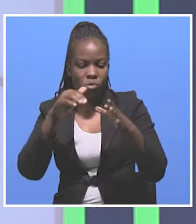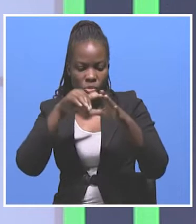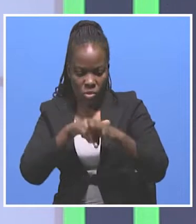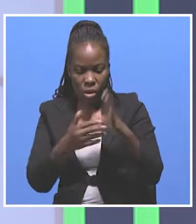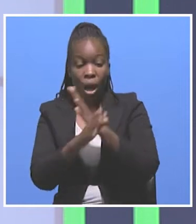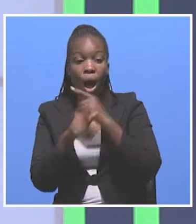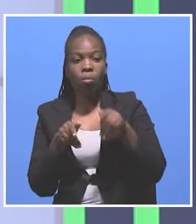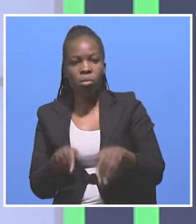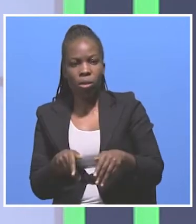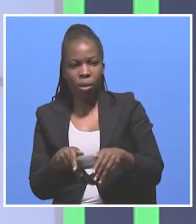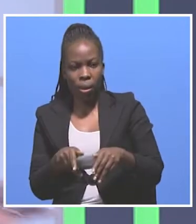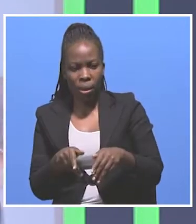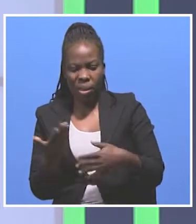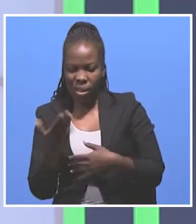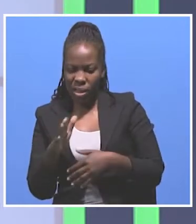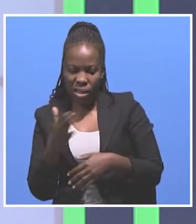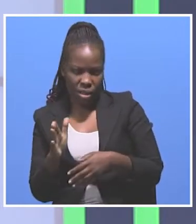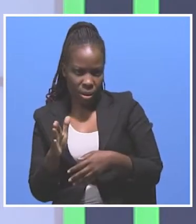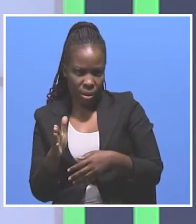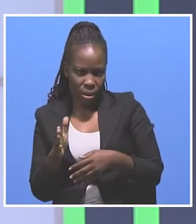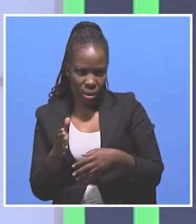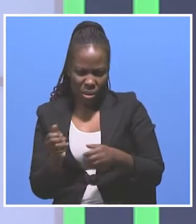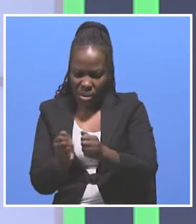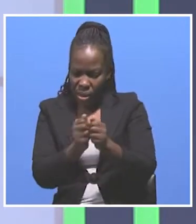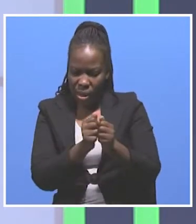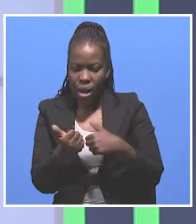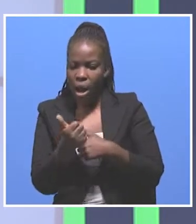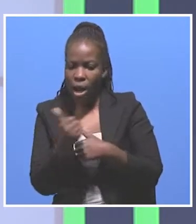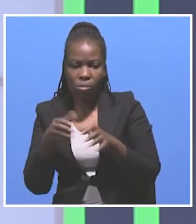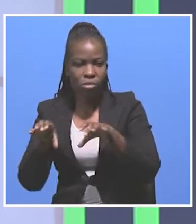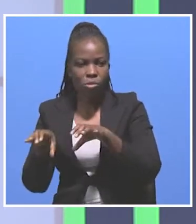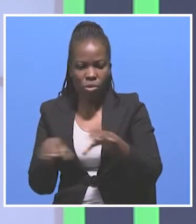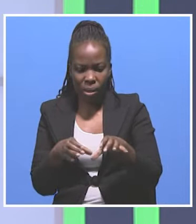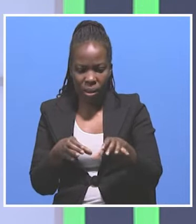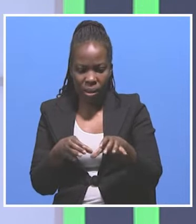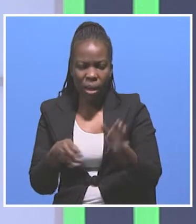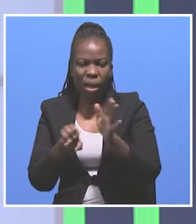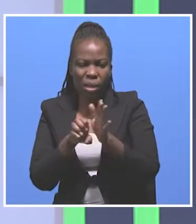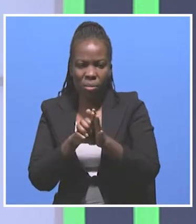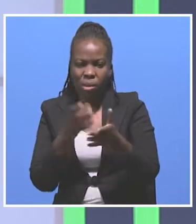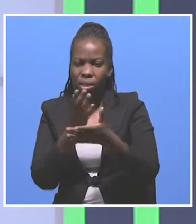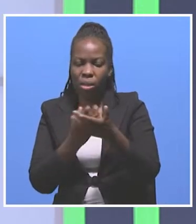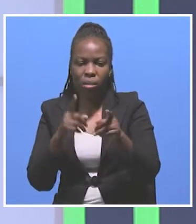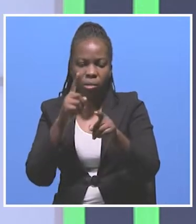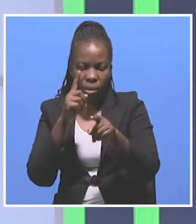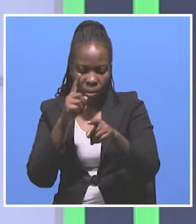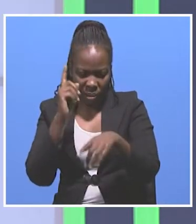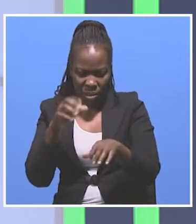natural. Without anyone doing anything about it, someone is in their office and they start